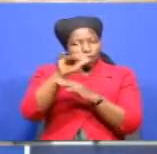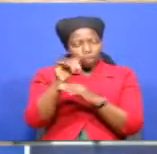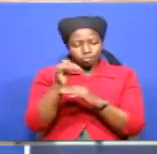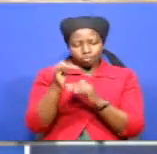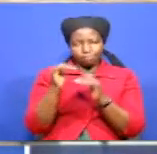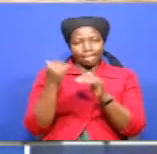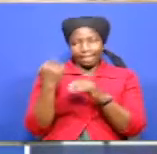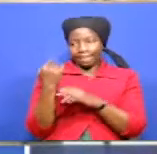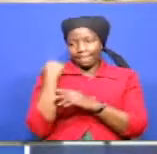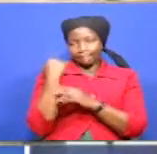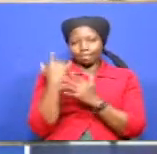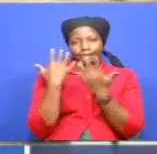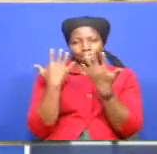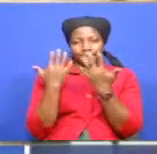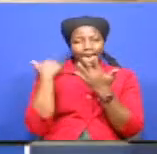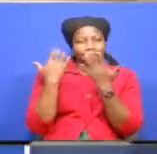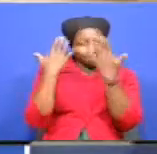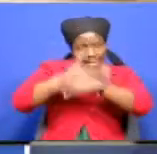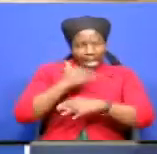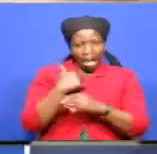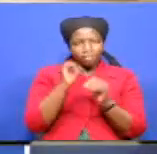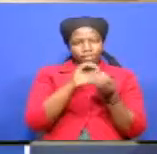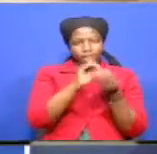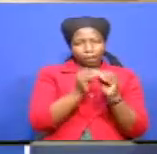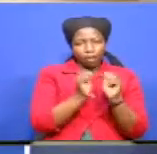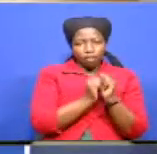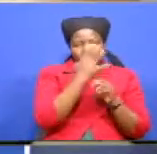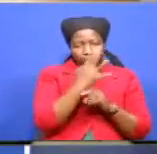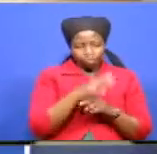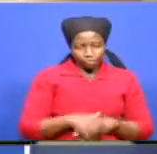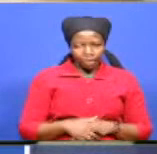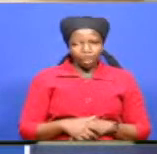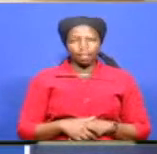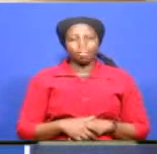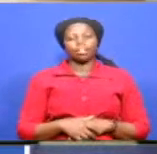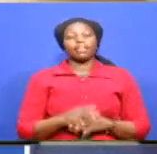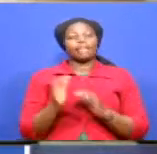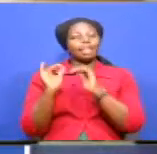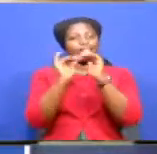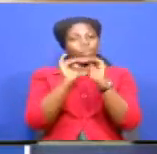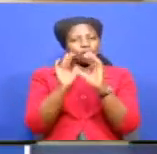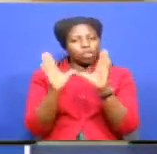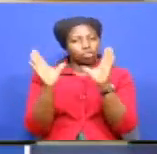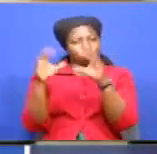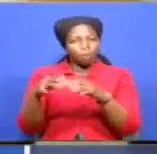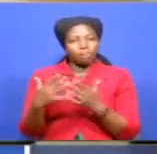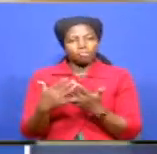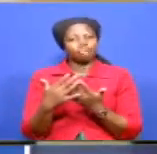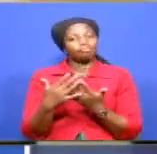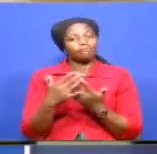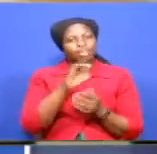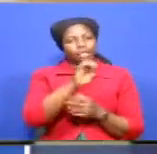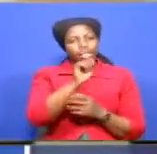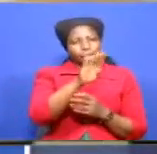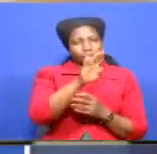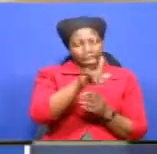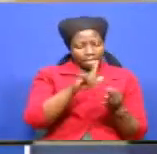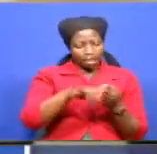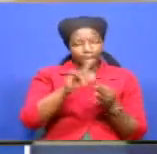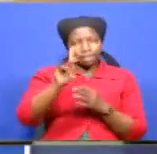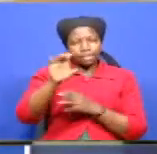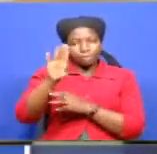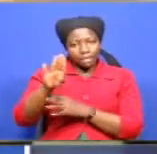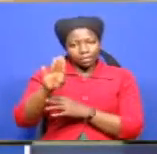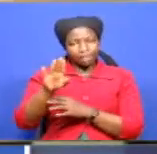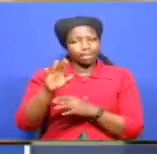year with a market capitalization of 1 trillion shillings. Equity Group Holdings, EABL, and KCB Group